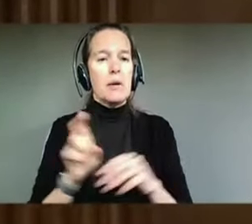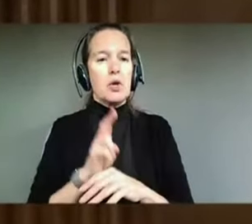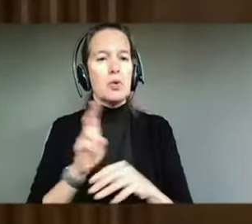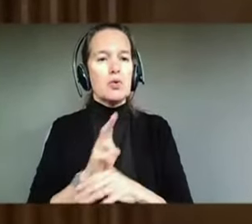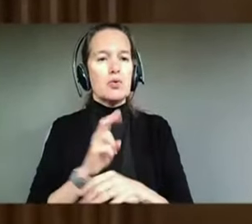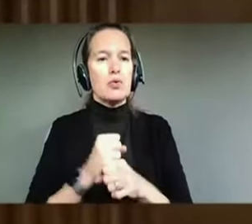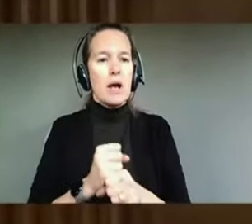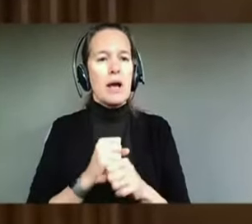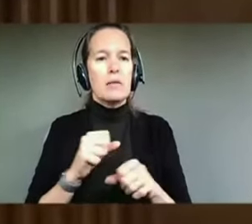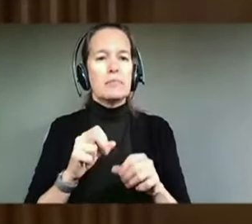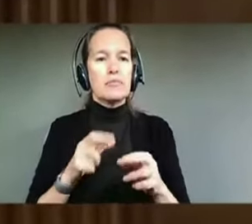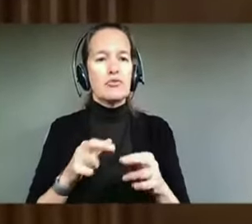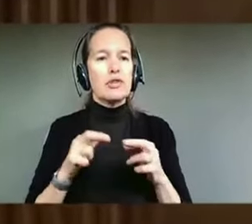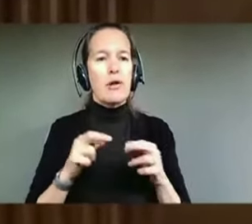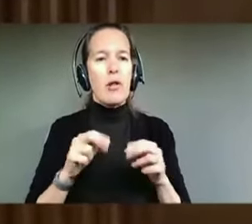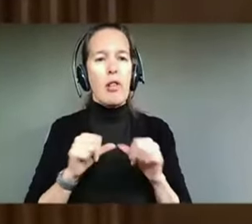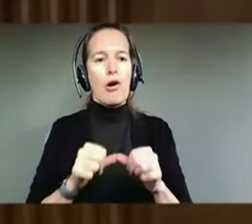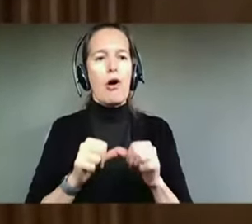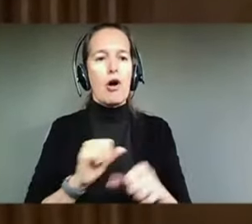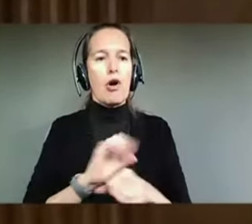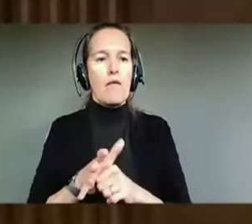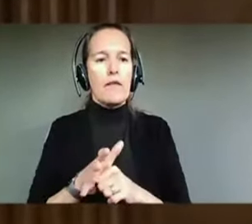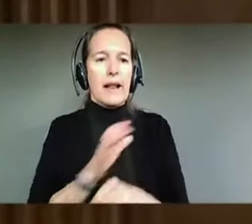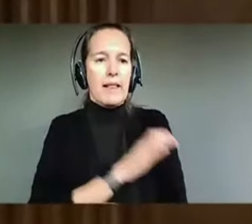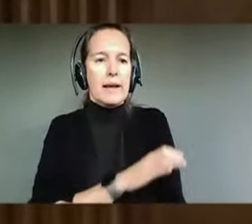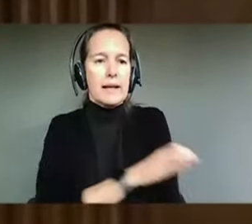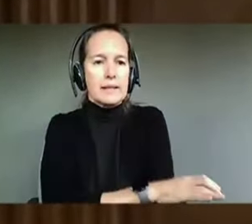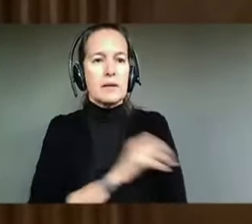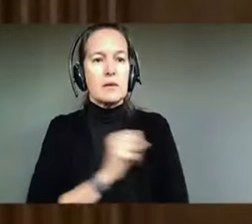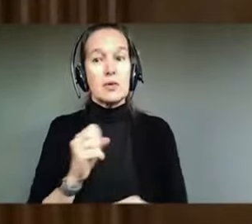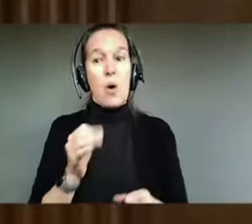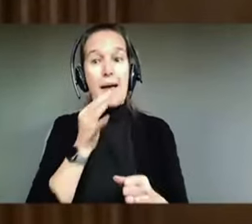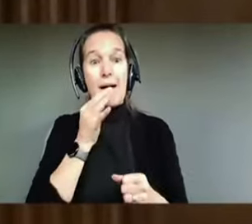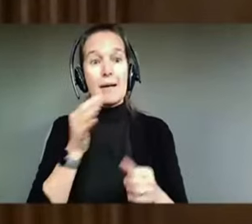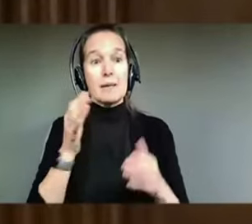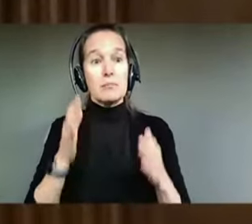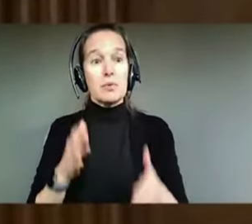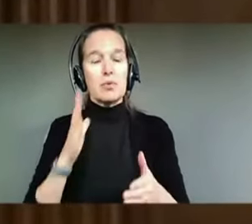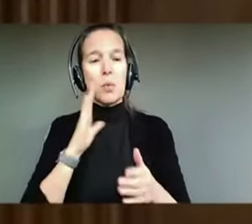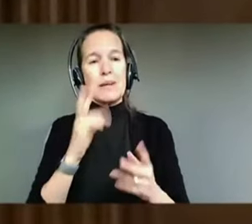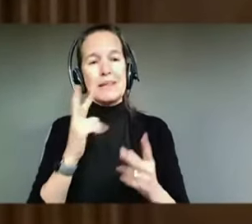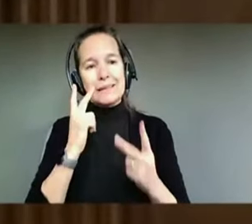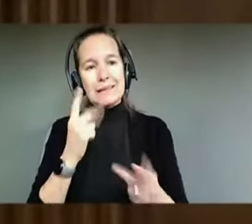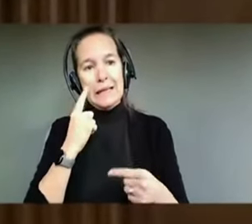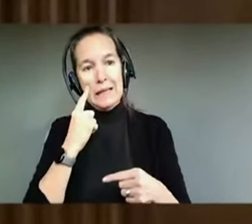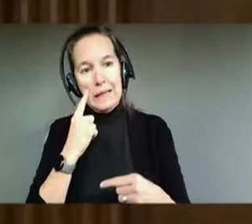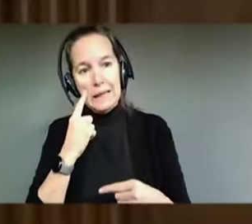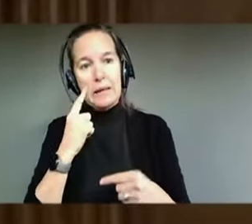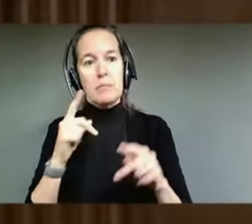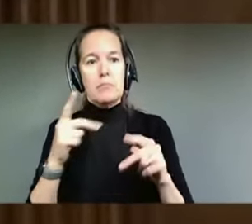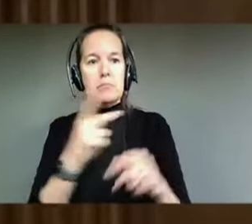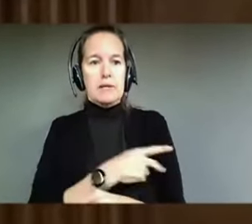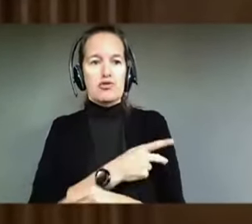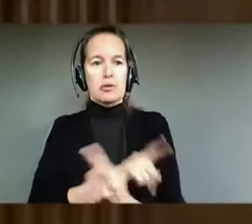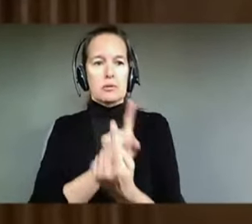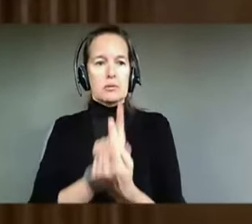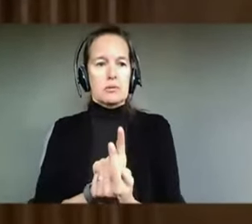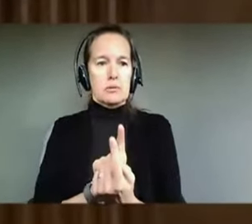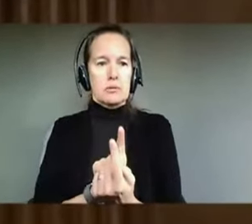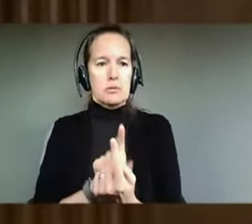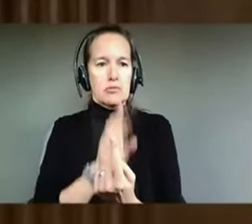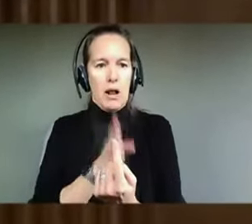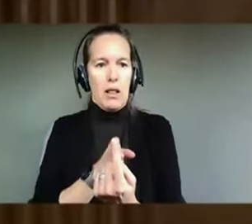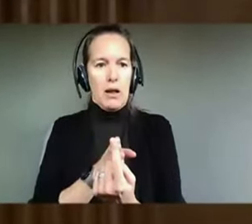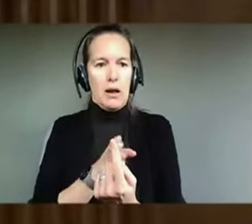regional long COVID clinics where the experts actually see the patients directly. Expanded investment in